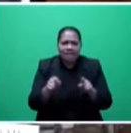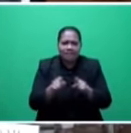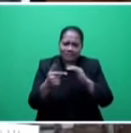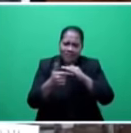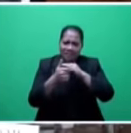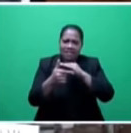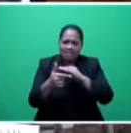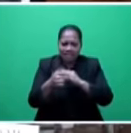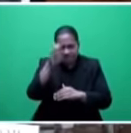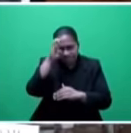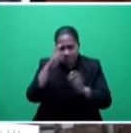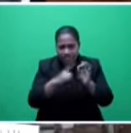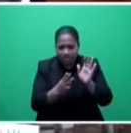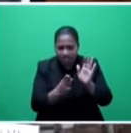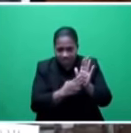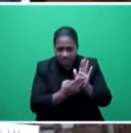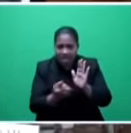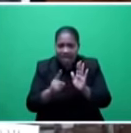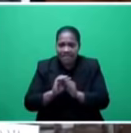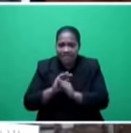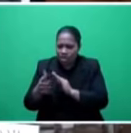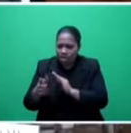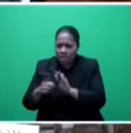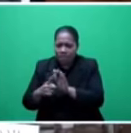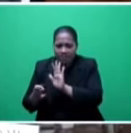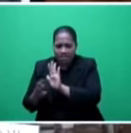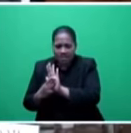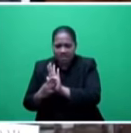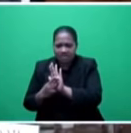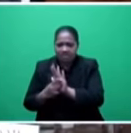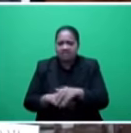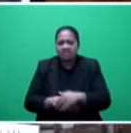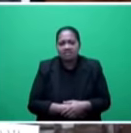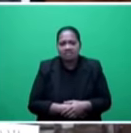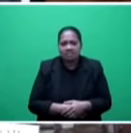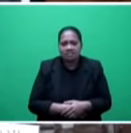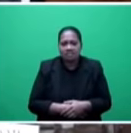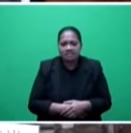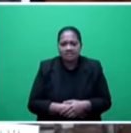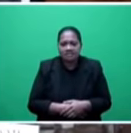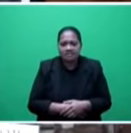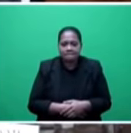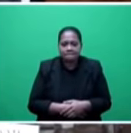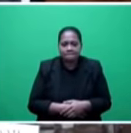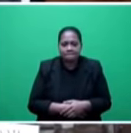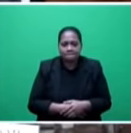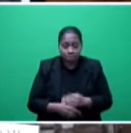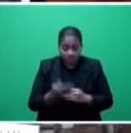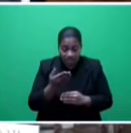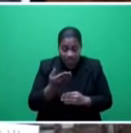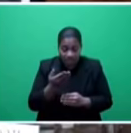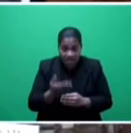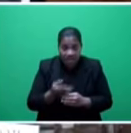Prime Minister and the shadow Prime Minister. Mr. Speaker, sir, this national budget is